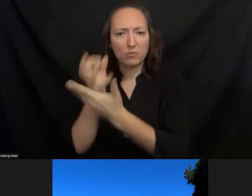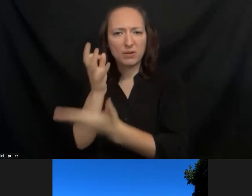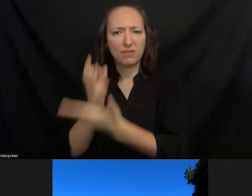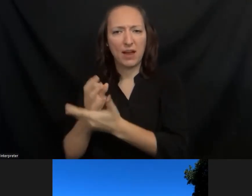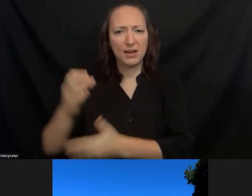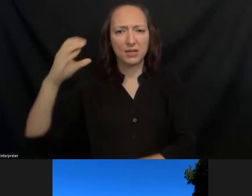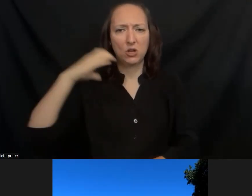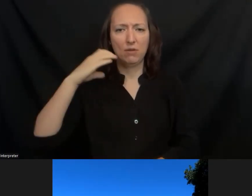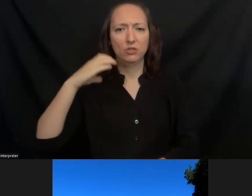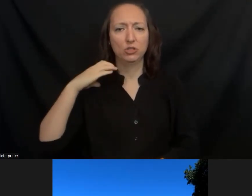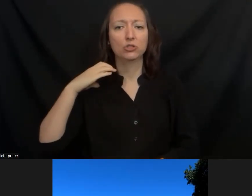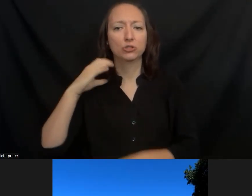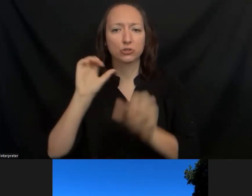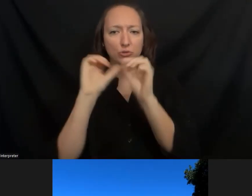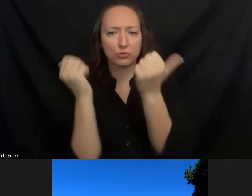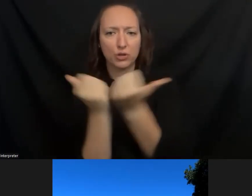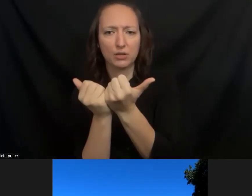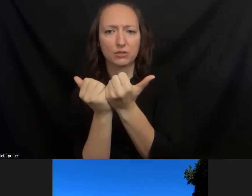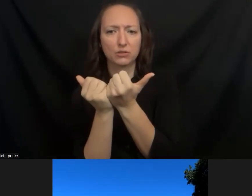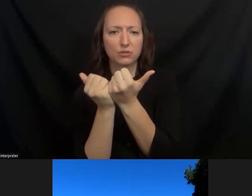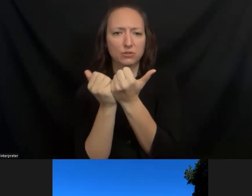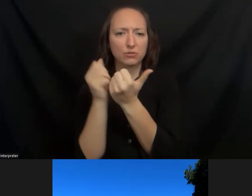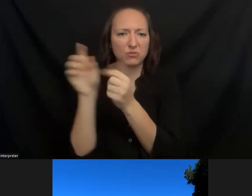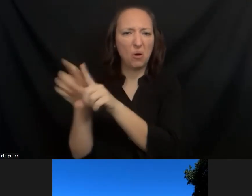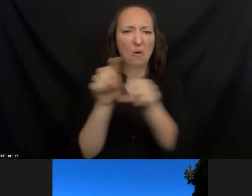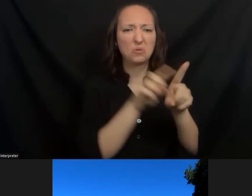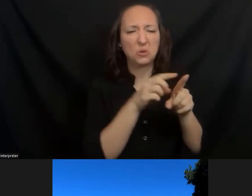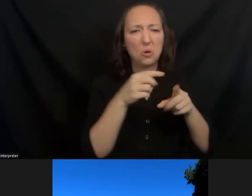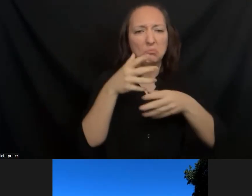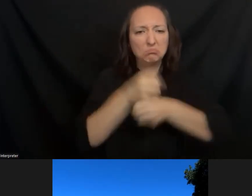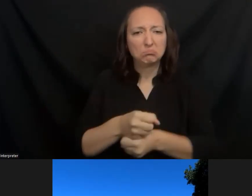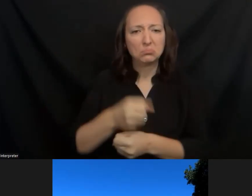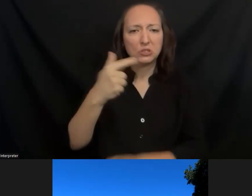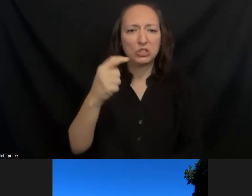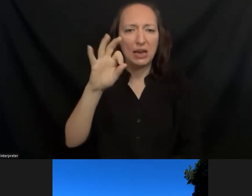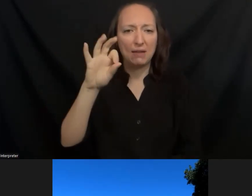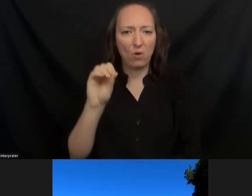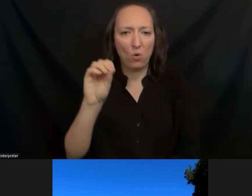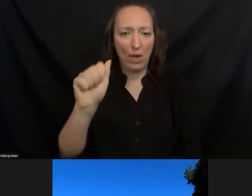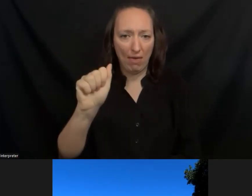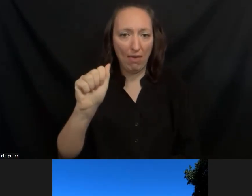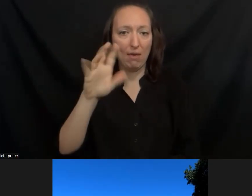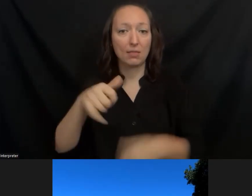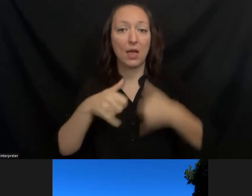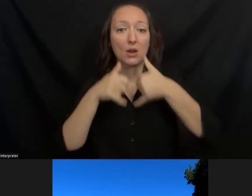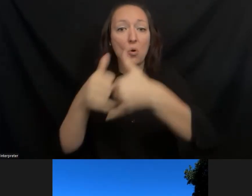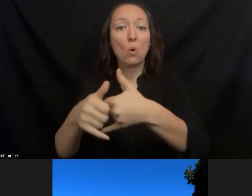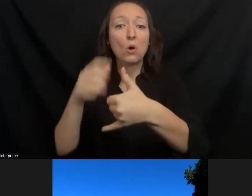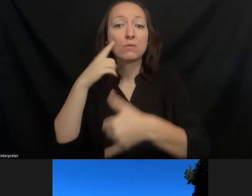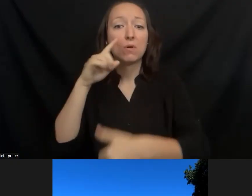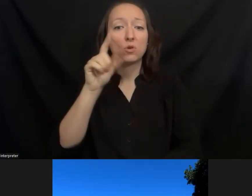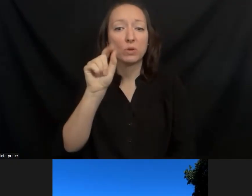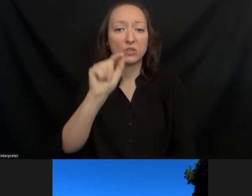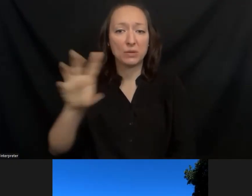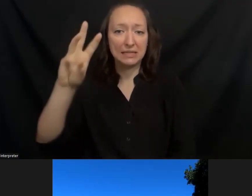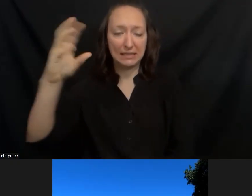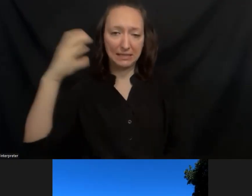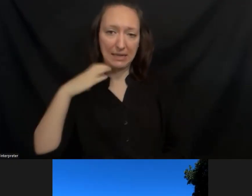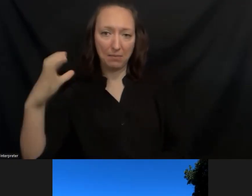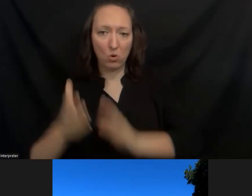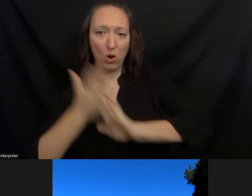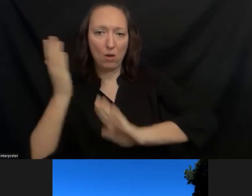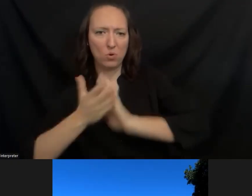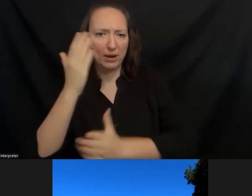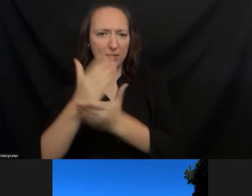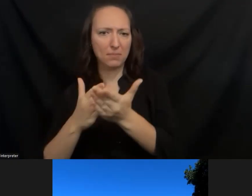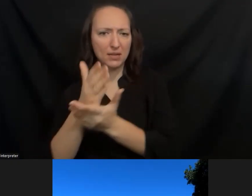And this marks the second consecutive year that we received this award. Just to give some context, to earn this award, the budget must meet